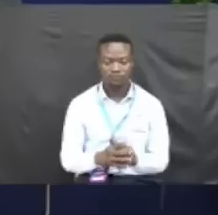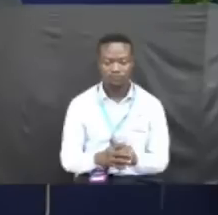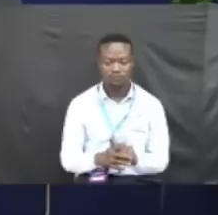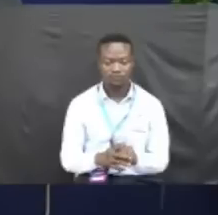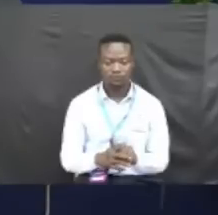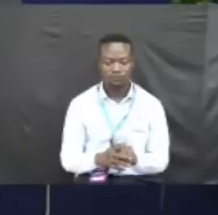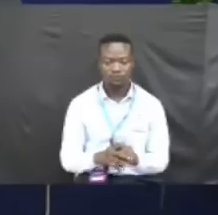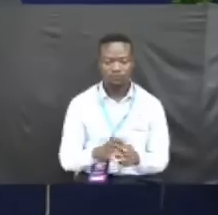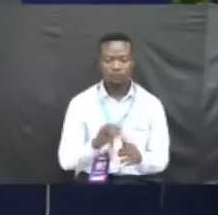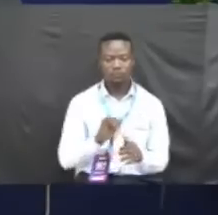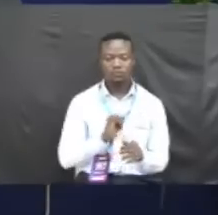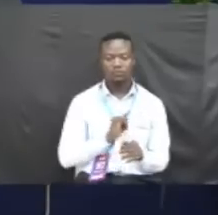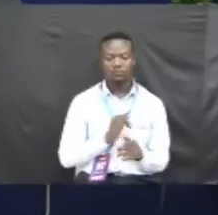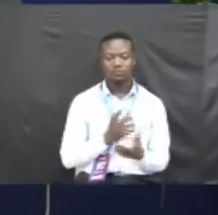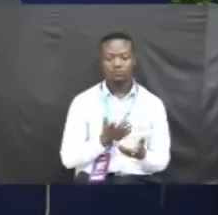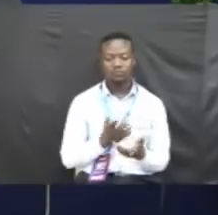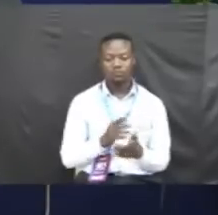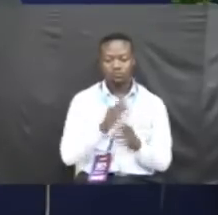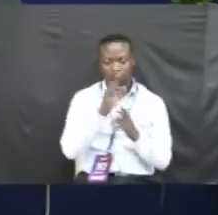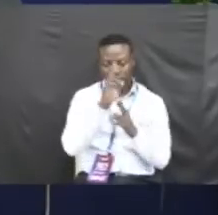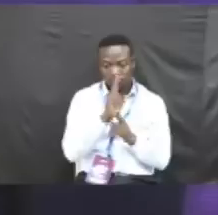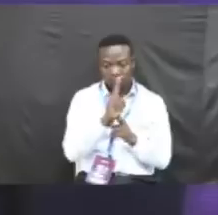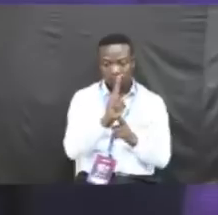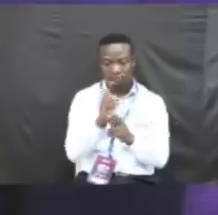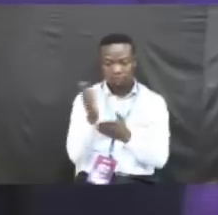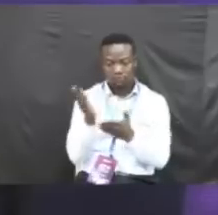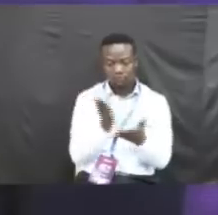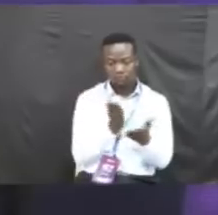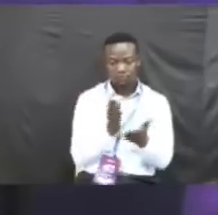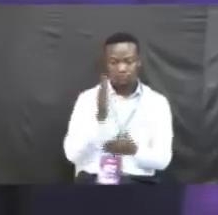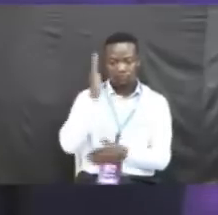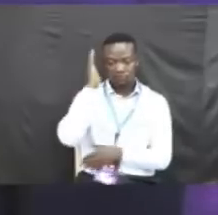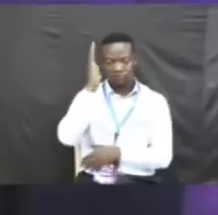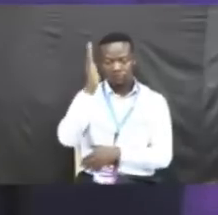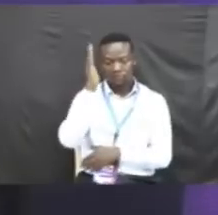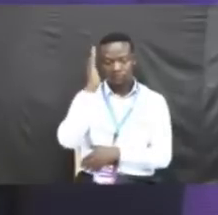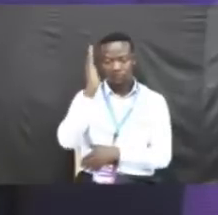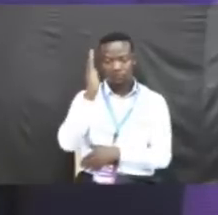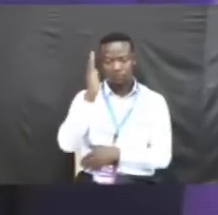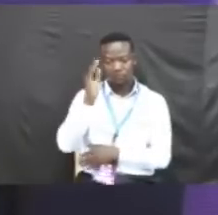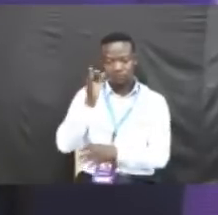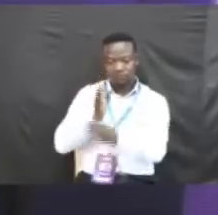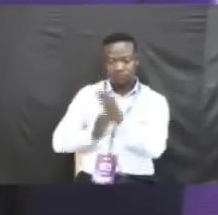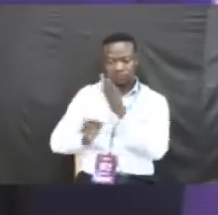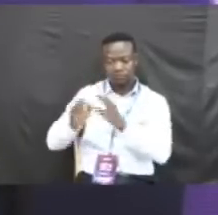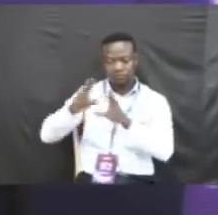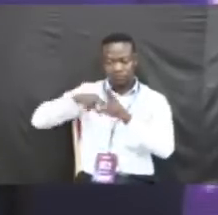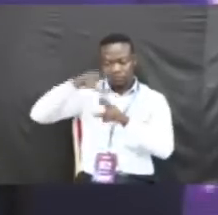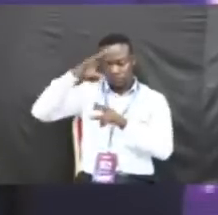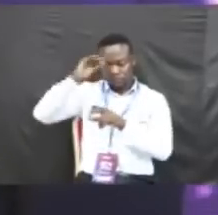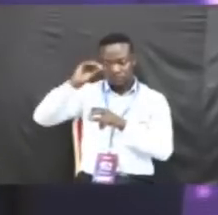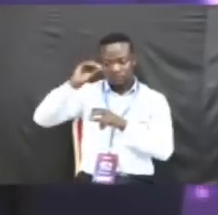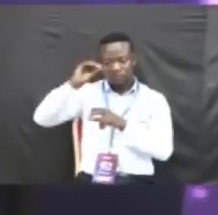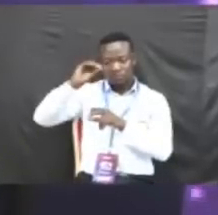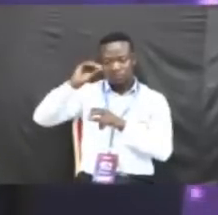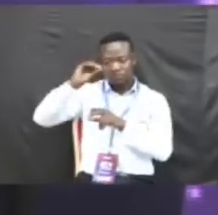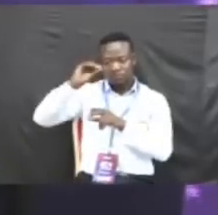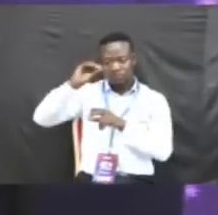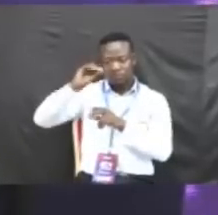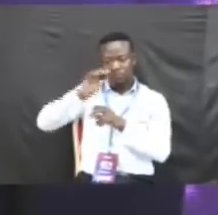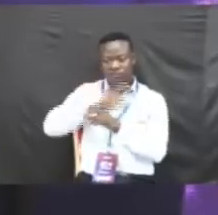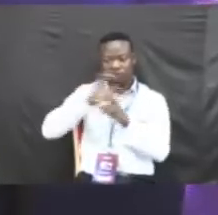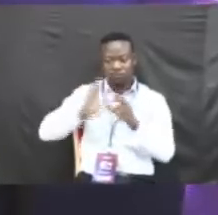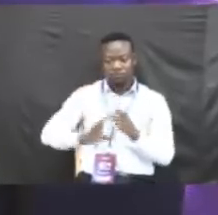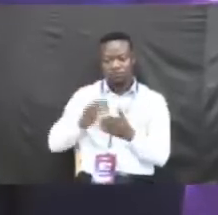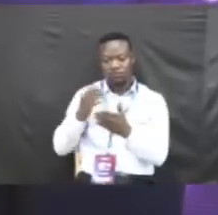I humbly perform this tax on behalf of the chairman of the Christian council of Ghana, right Reverend Dr.